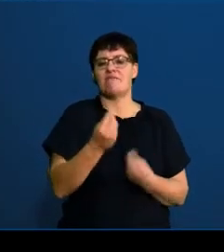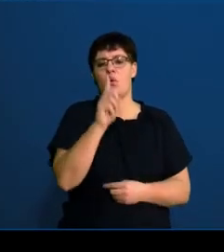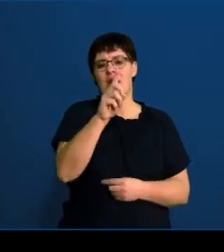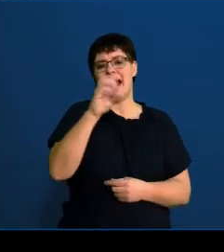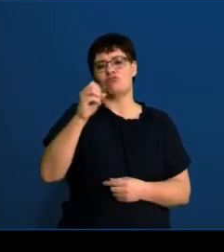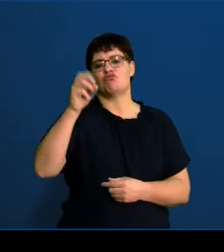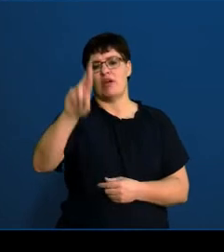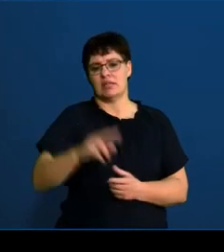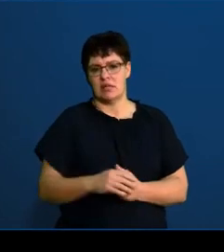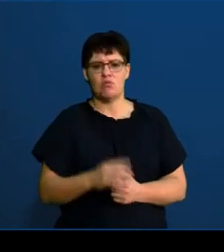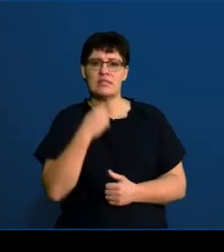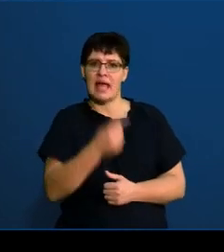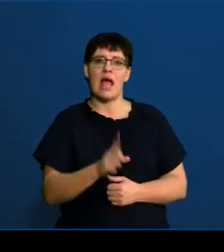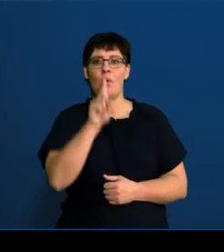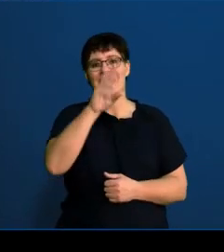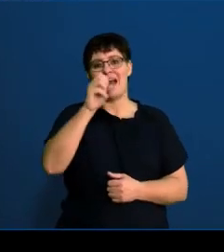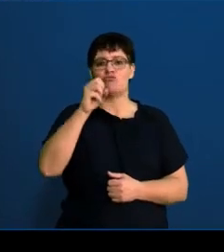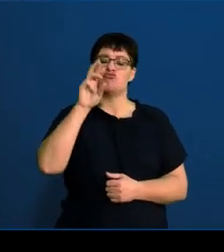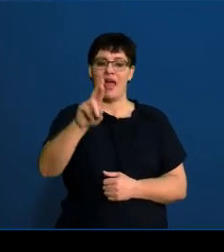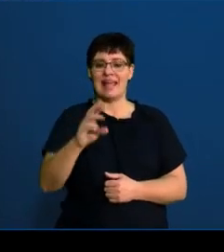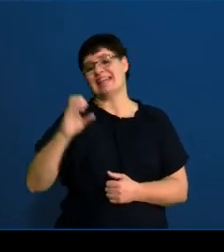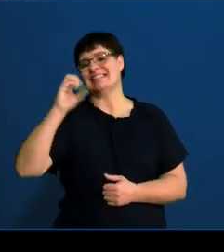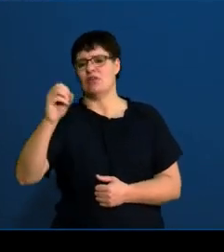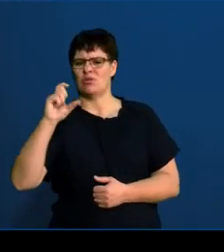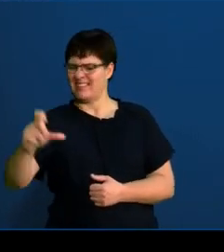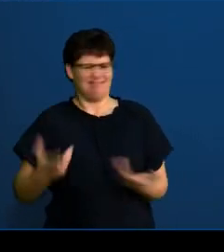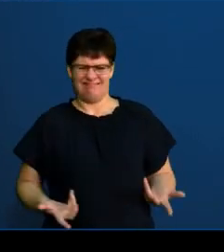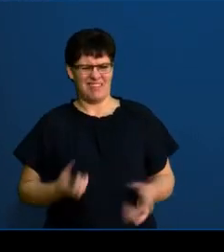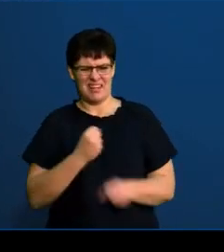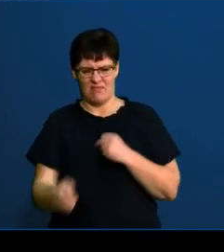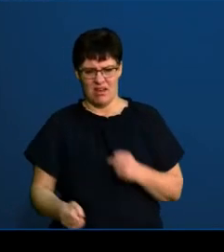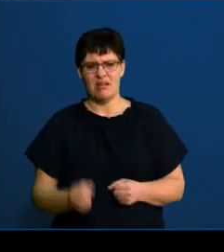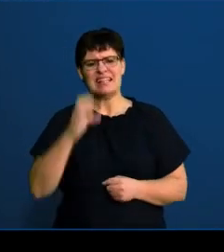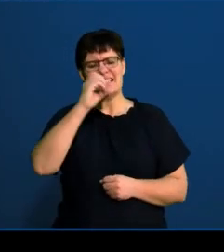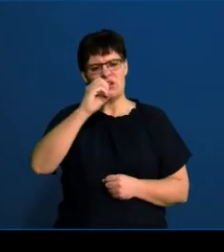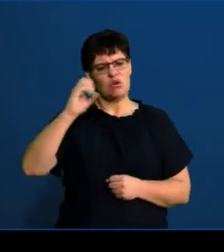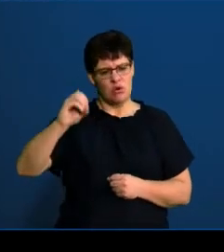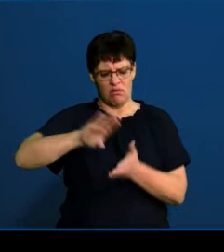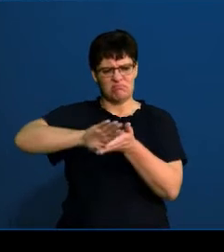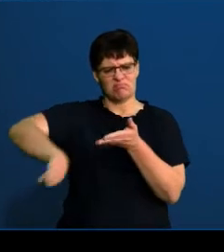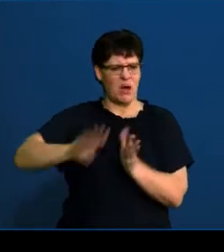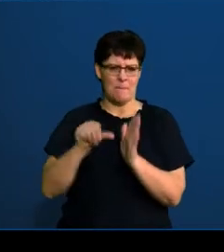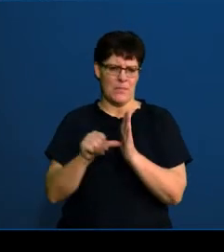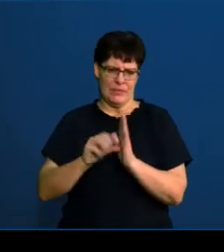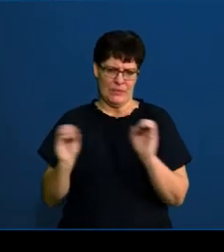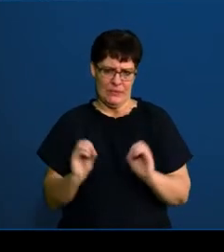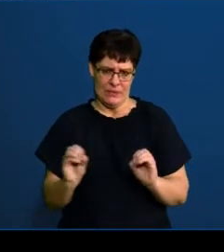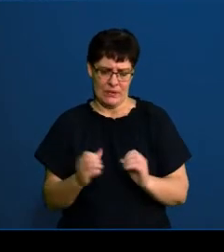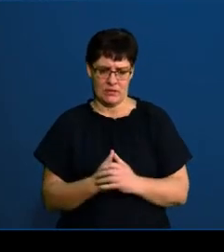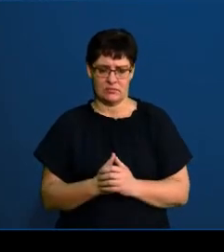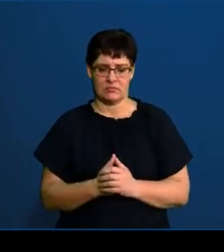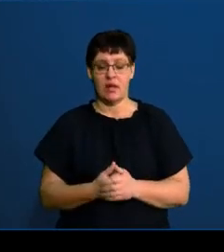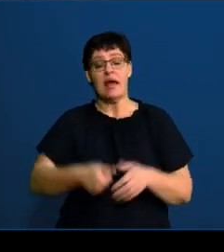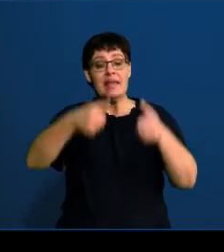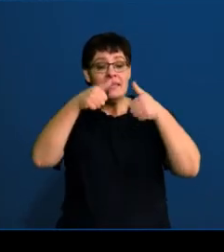you I've got 100 Rand and 0 cents. So my 0 cents in this example are not really important. I then look at the